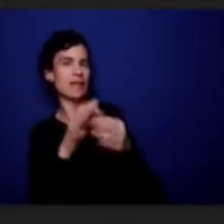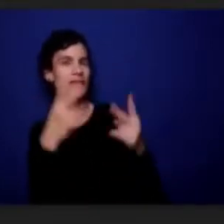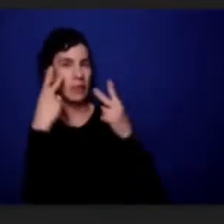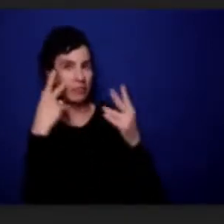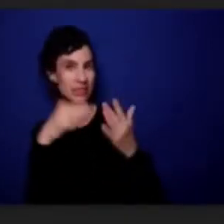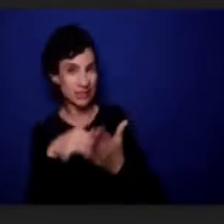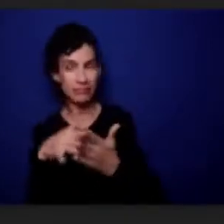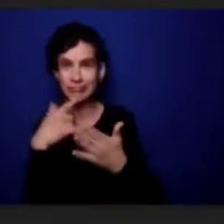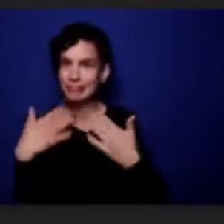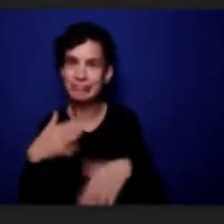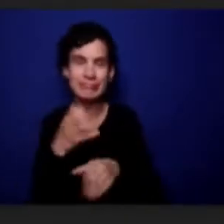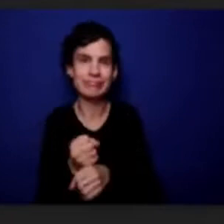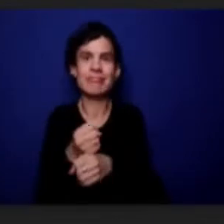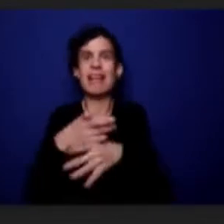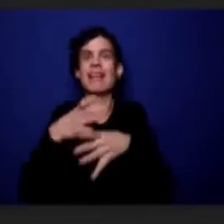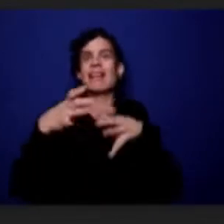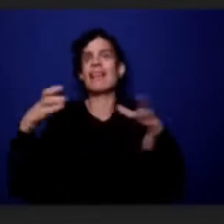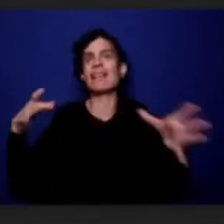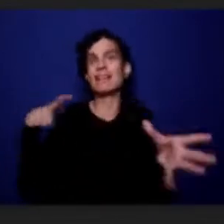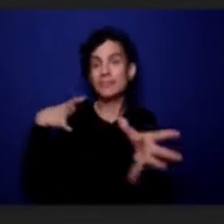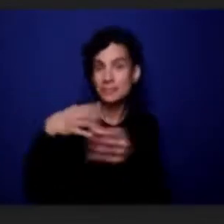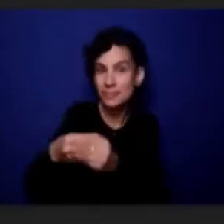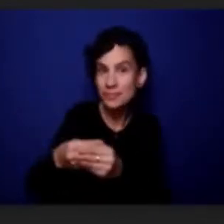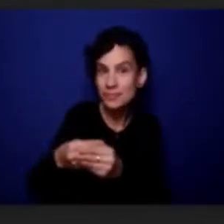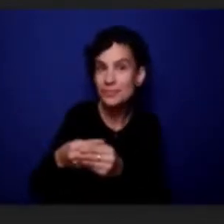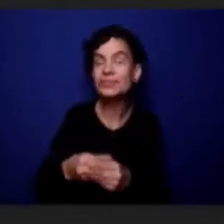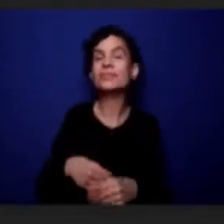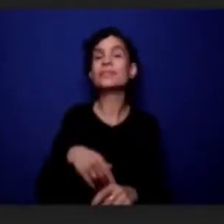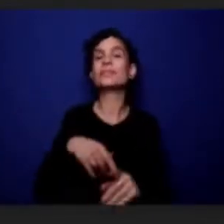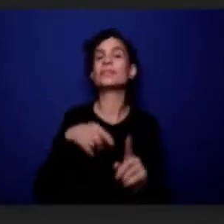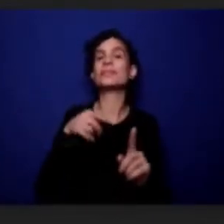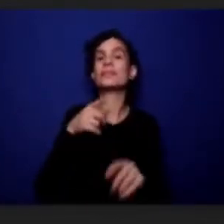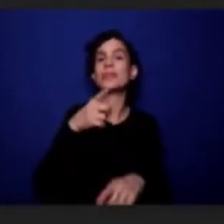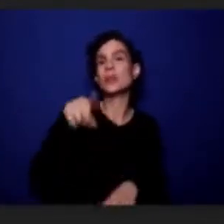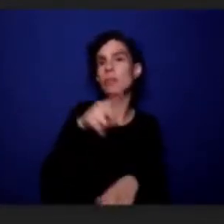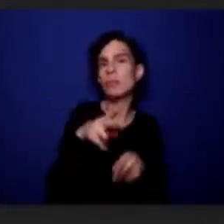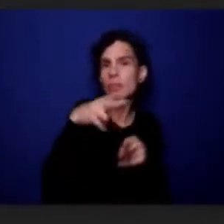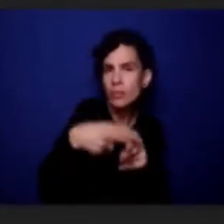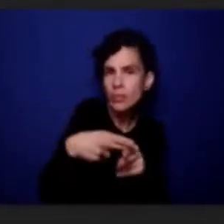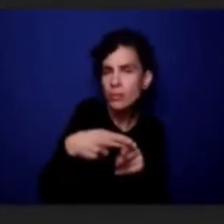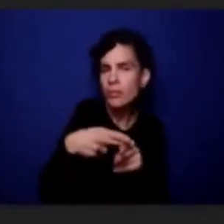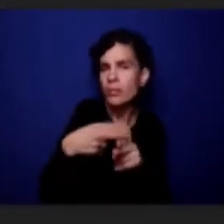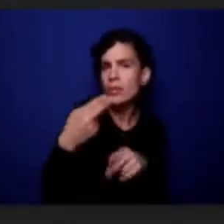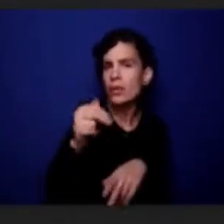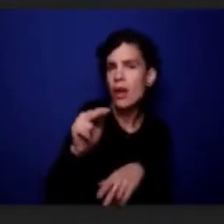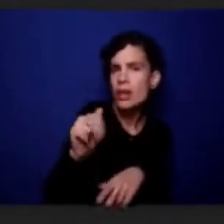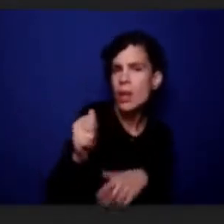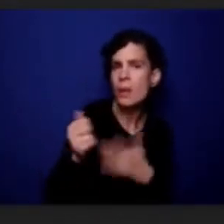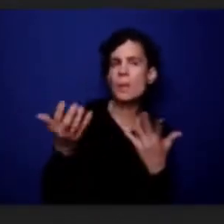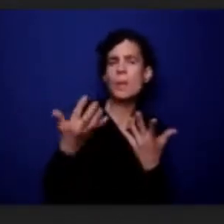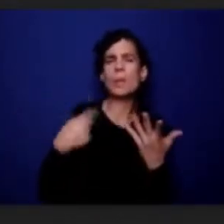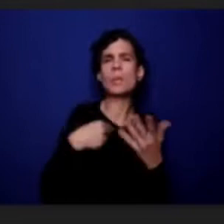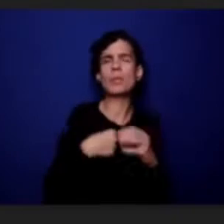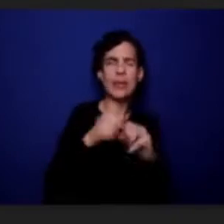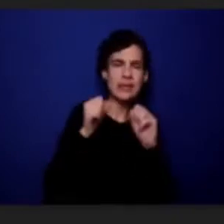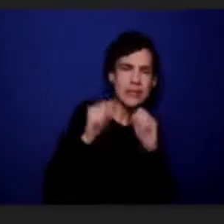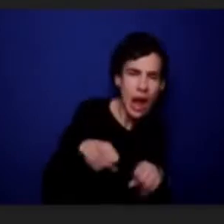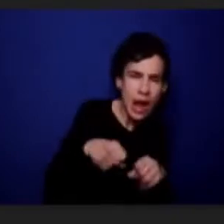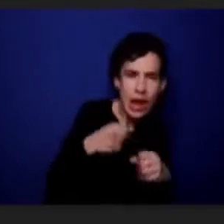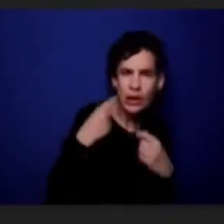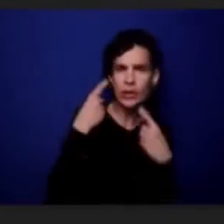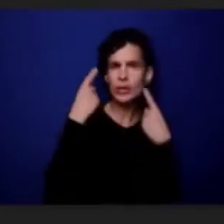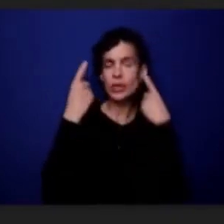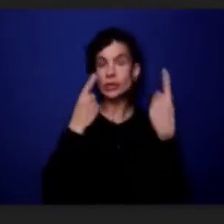Yeah, I think both of your pieces captured that aspect of visual studies so well in terms of really expanding